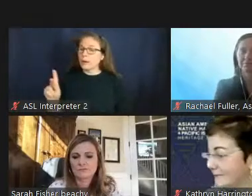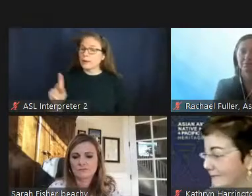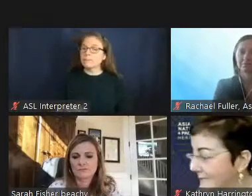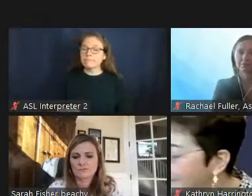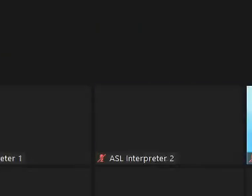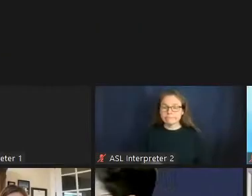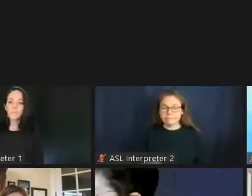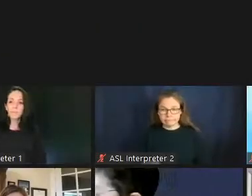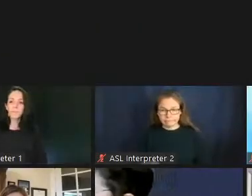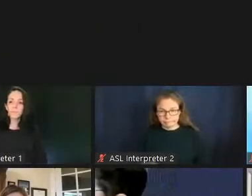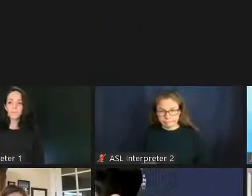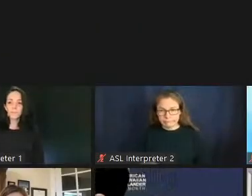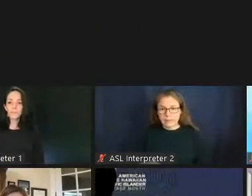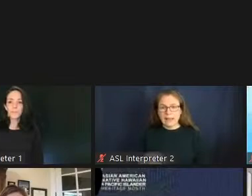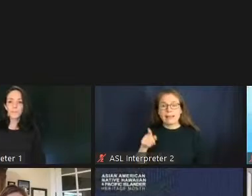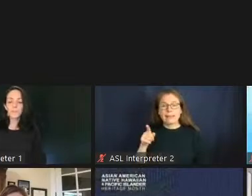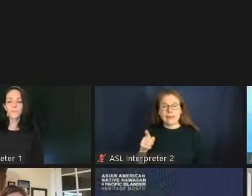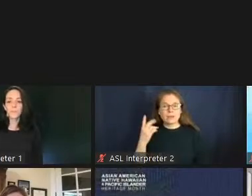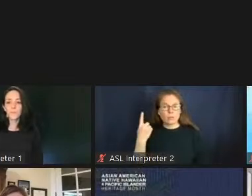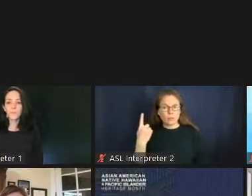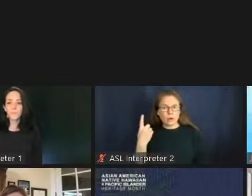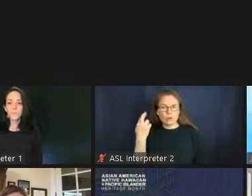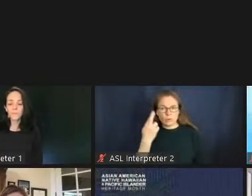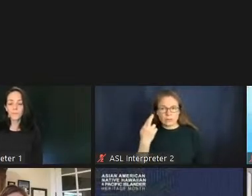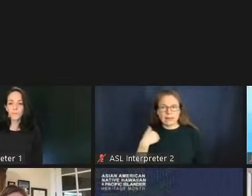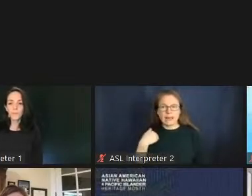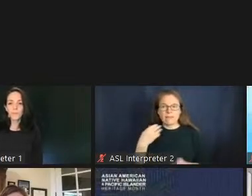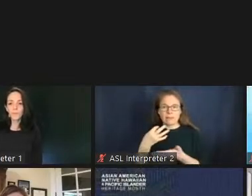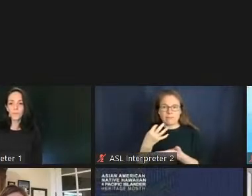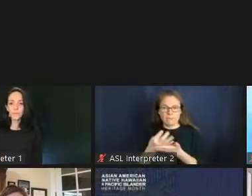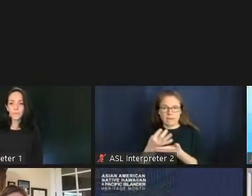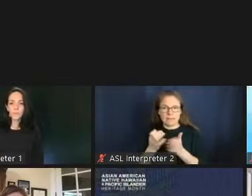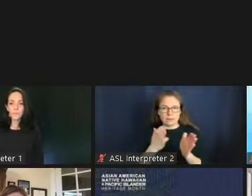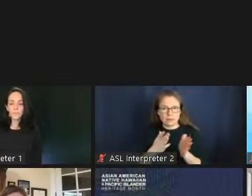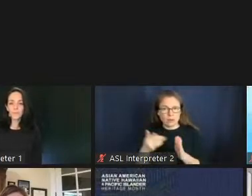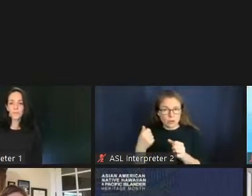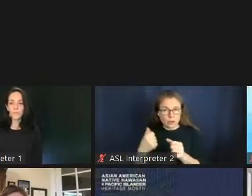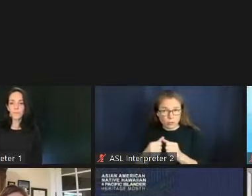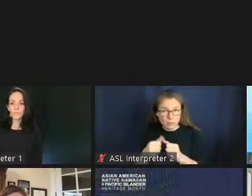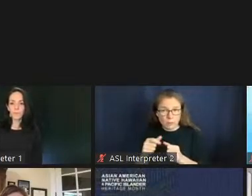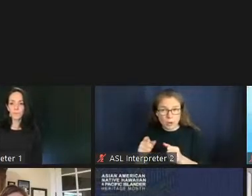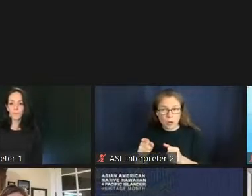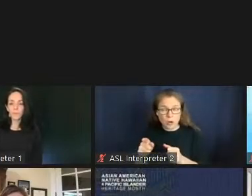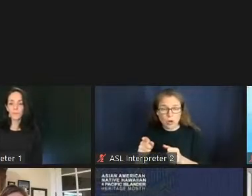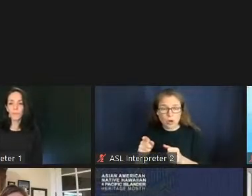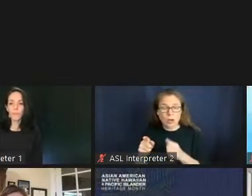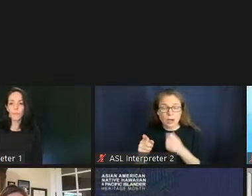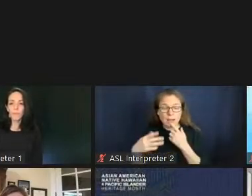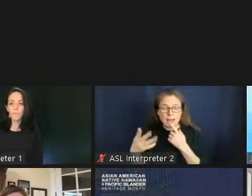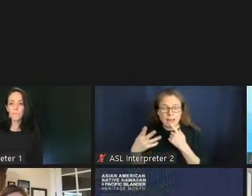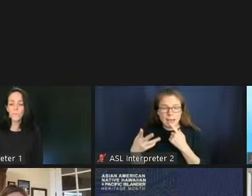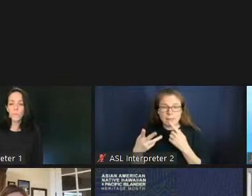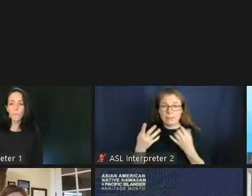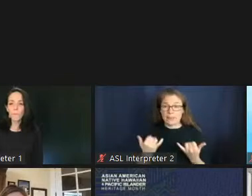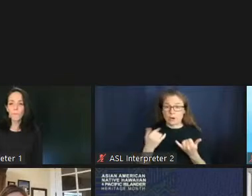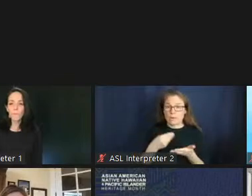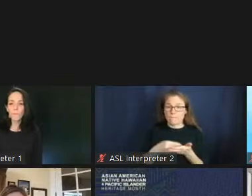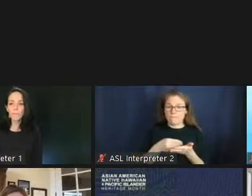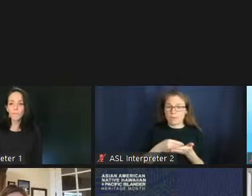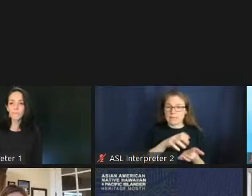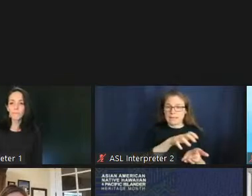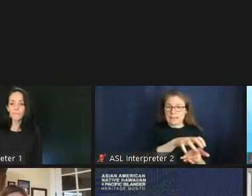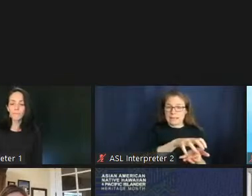of the reason for the funding strategy. Fundamentally, as you'll remember well, it was that the existing funding sources really